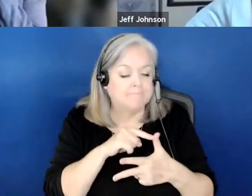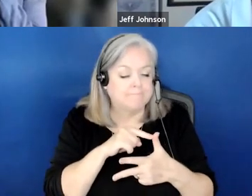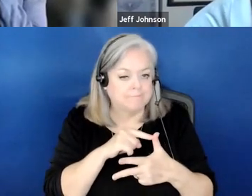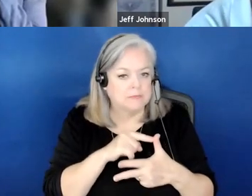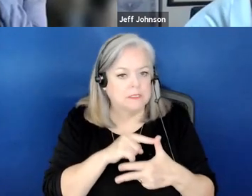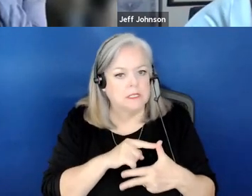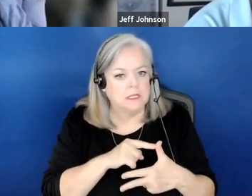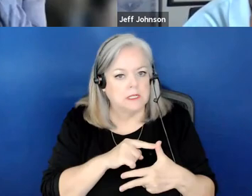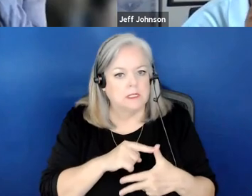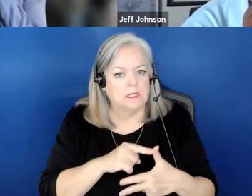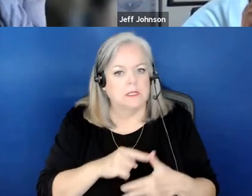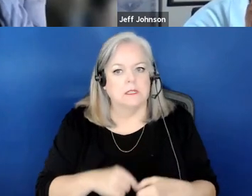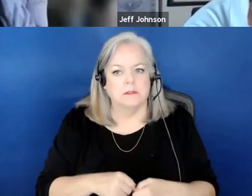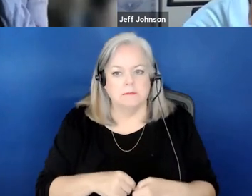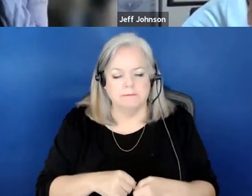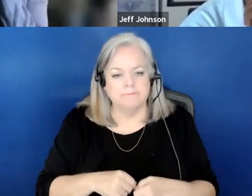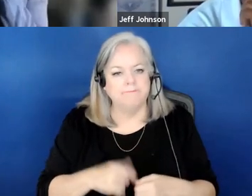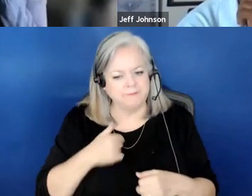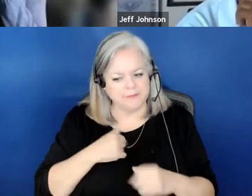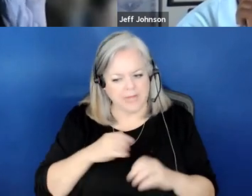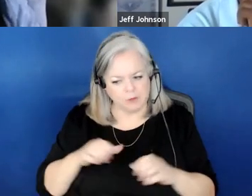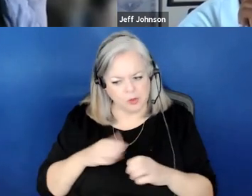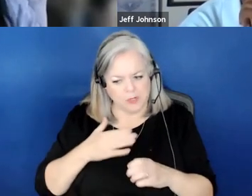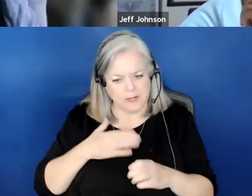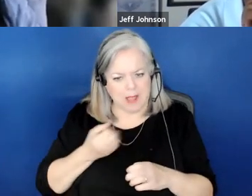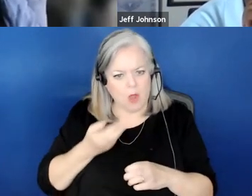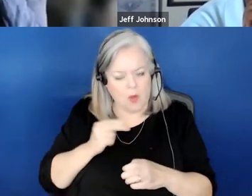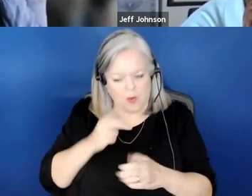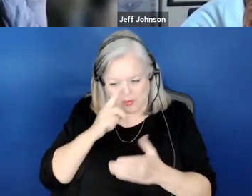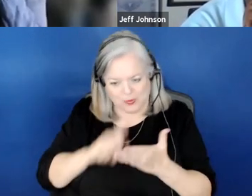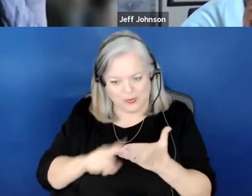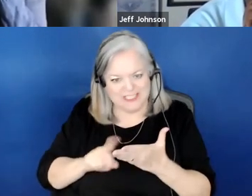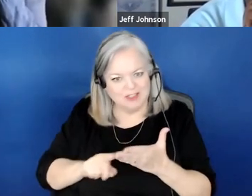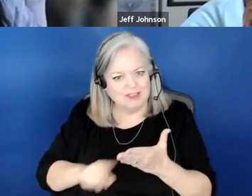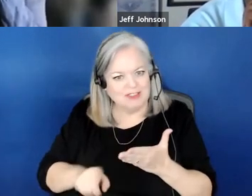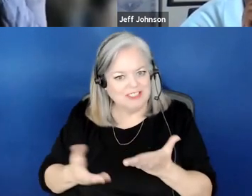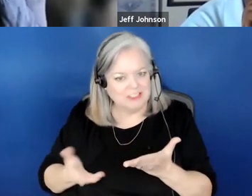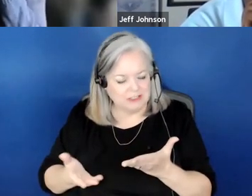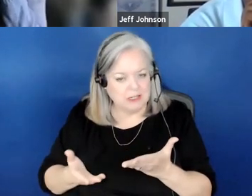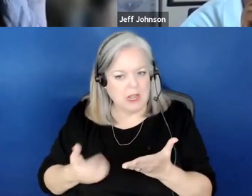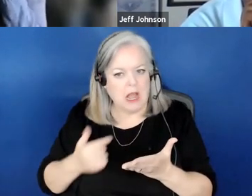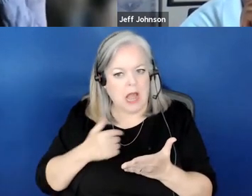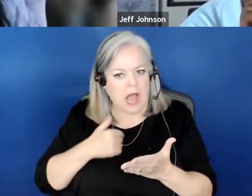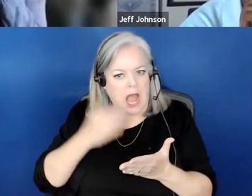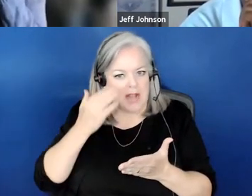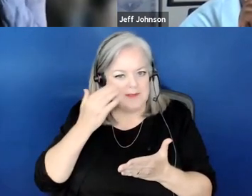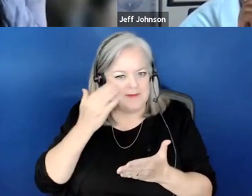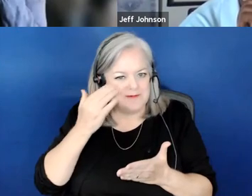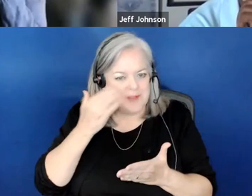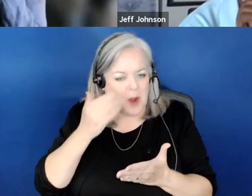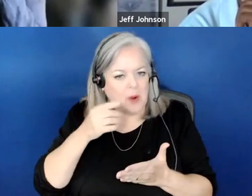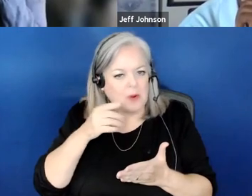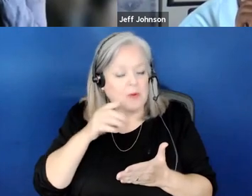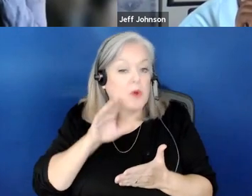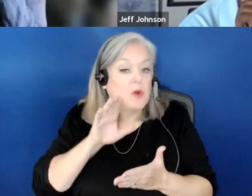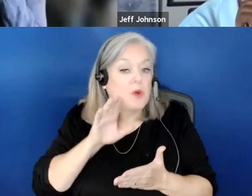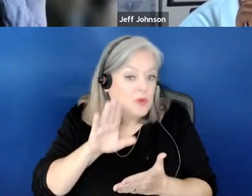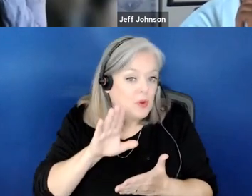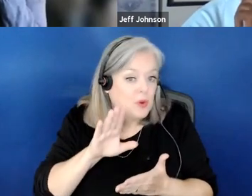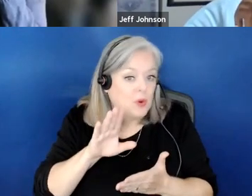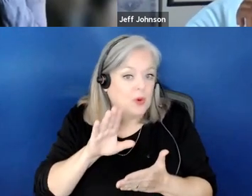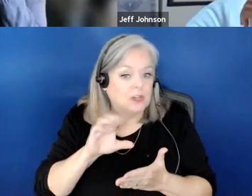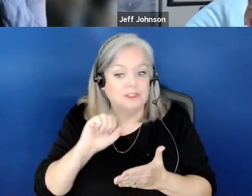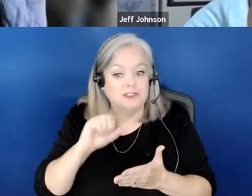as I'm doing my own research and I know that your show does talk about